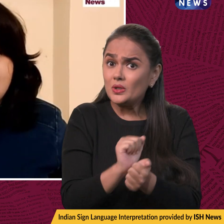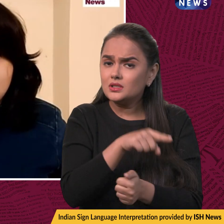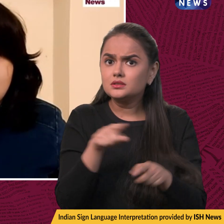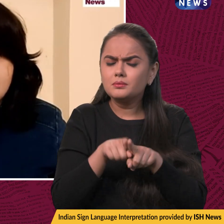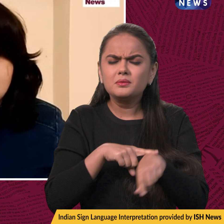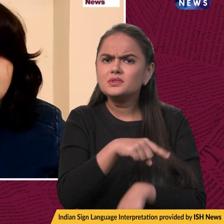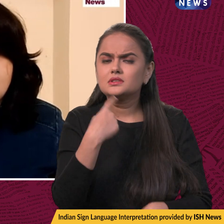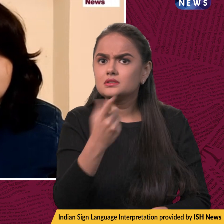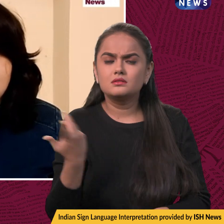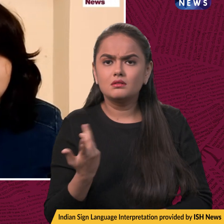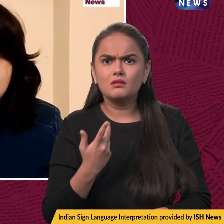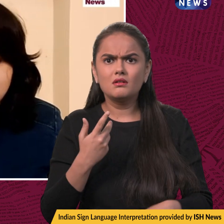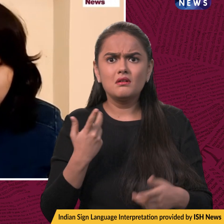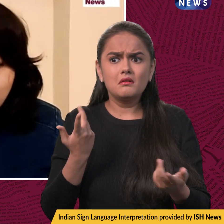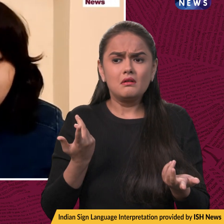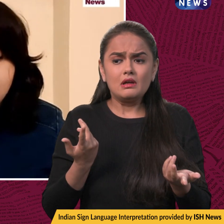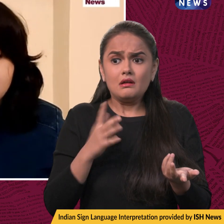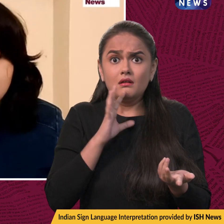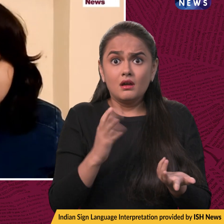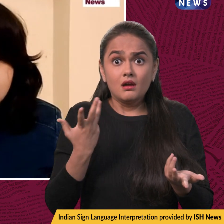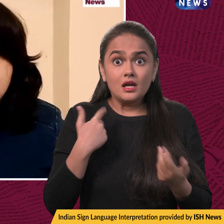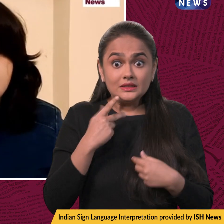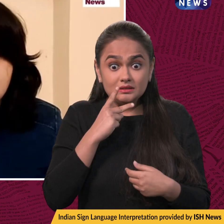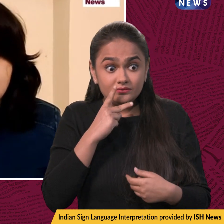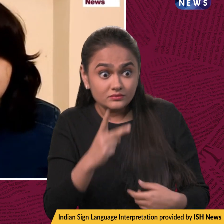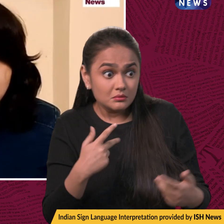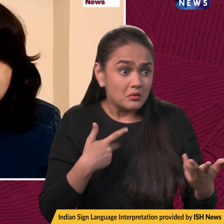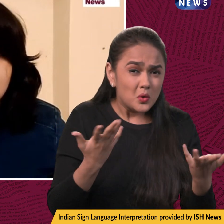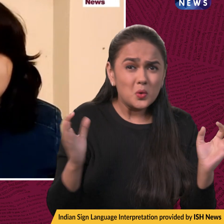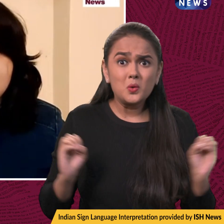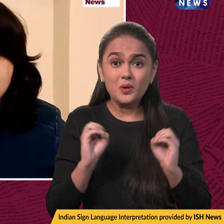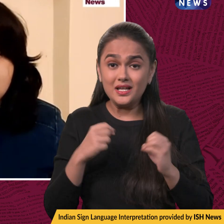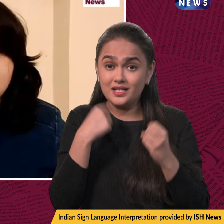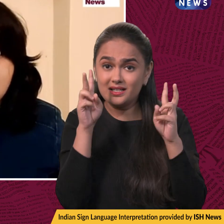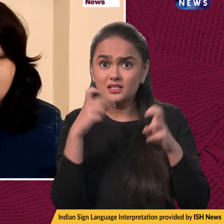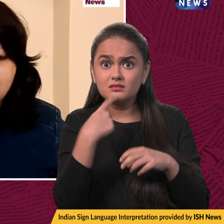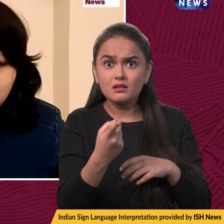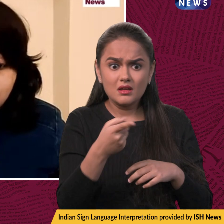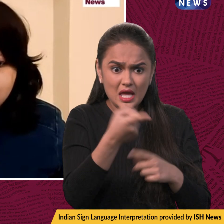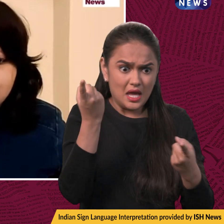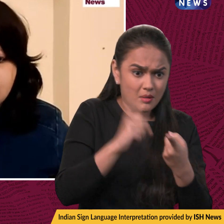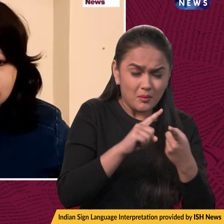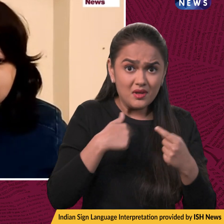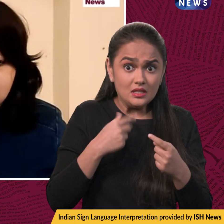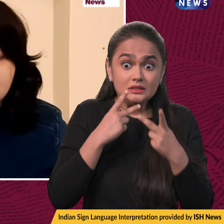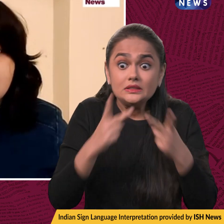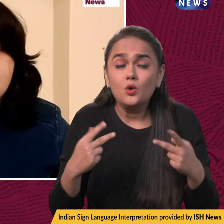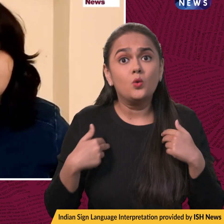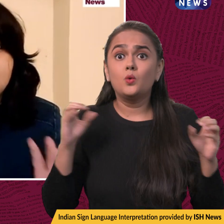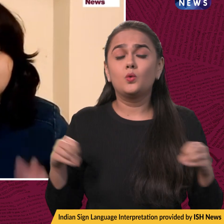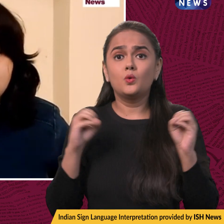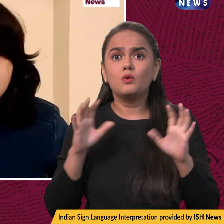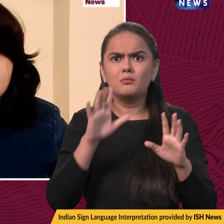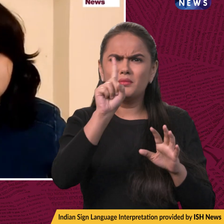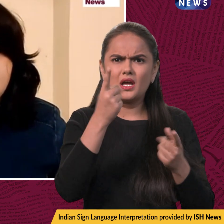however, meanwhile, has said that there is no visible sign, and I'm quoting them, visible sign of sacrilege in this case.